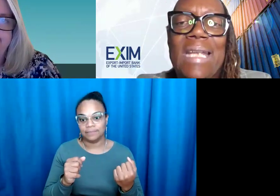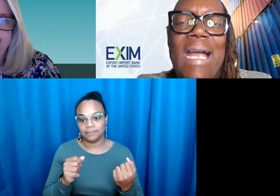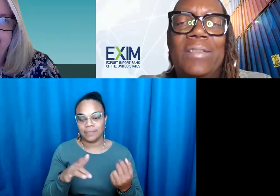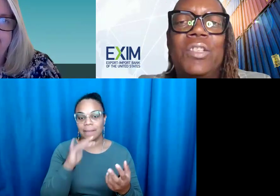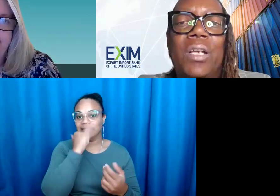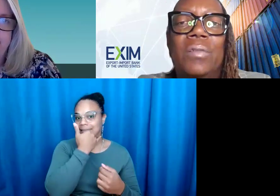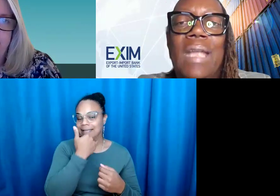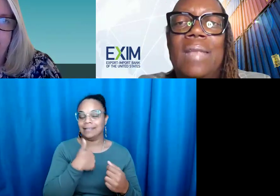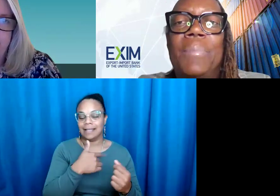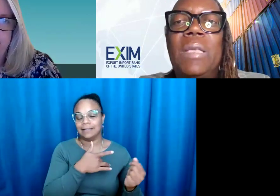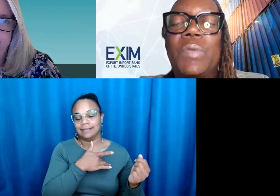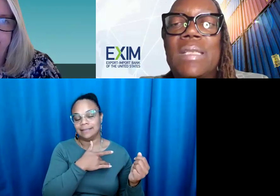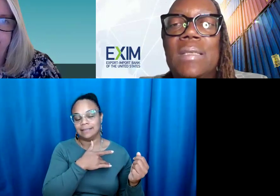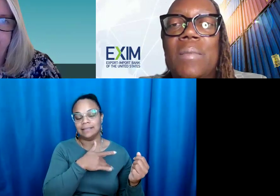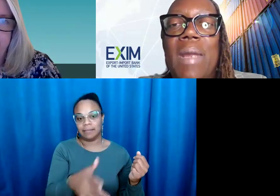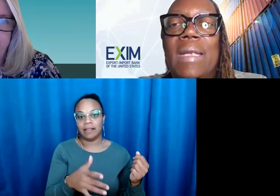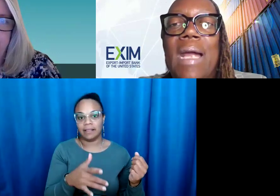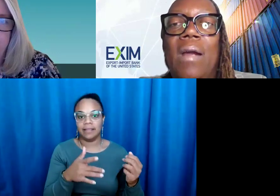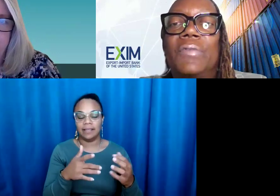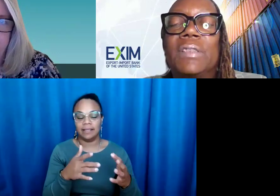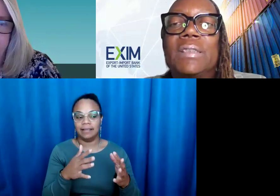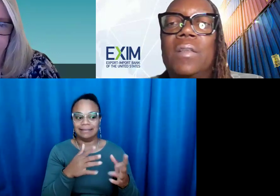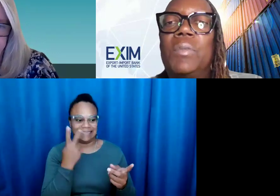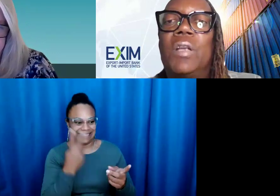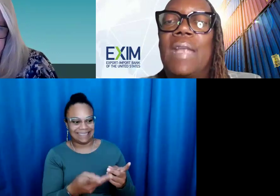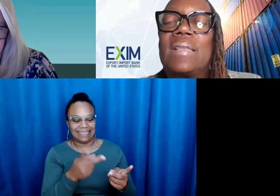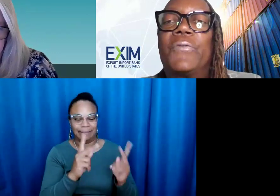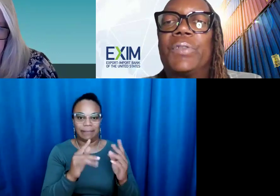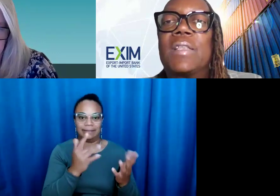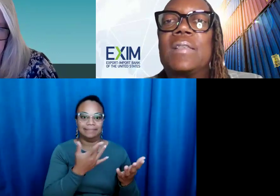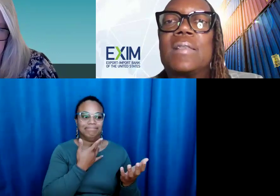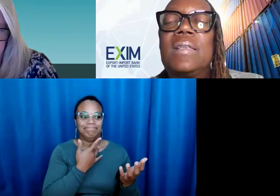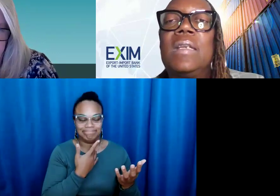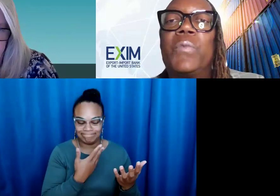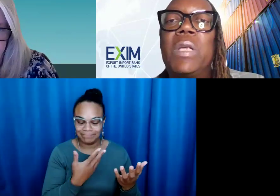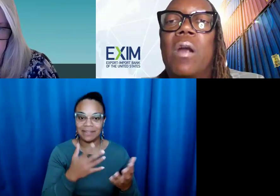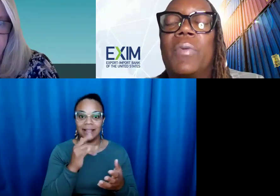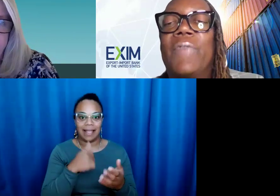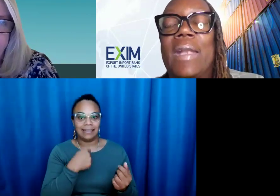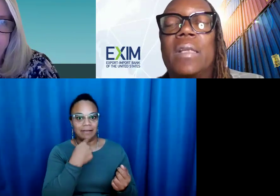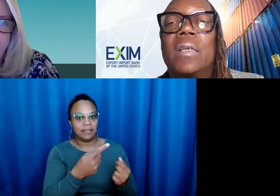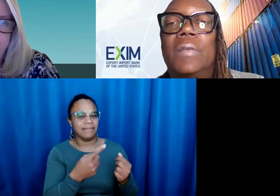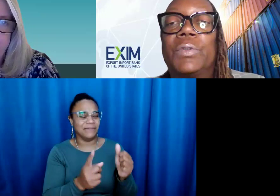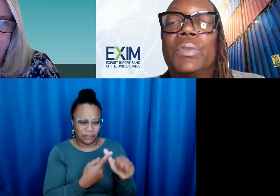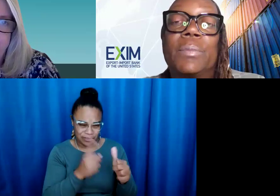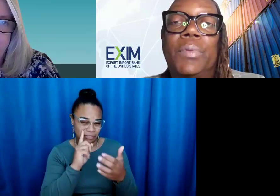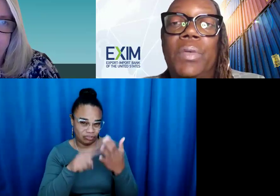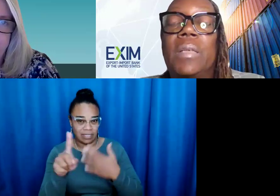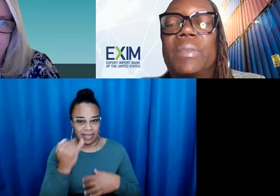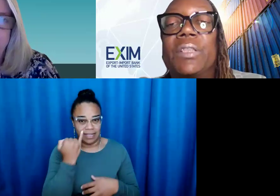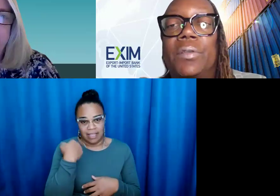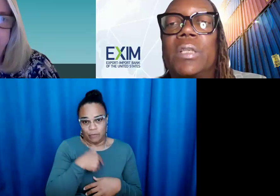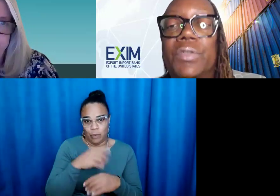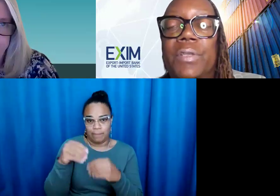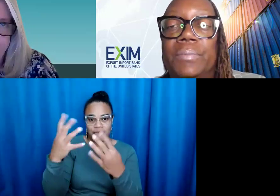mistakes that that people tend to make. And I often tell them, that's the first thing to see if we are providing cover or support